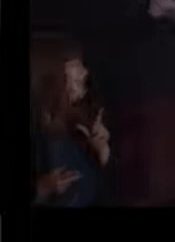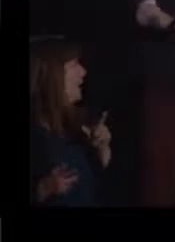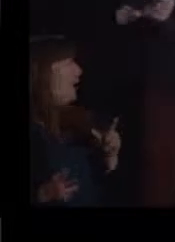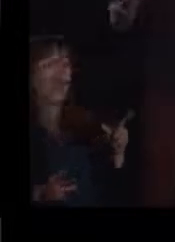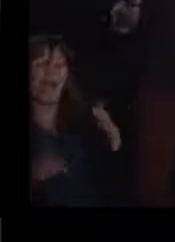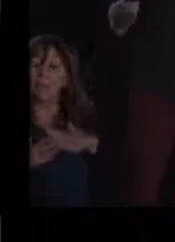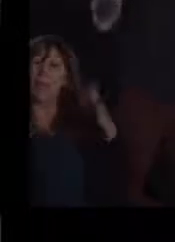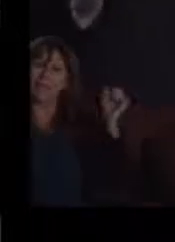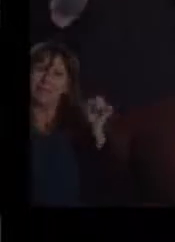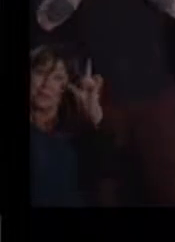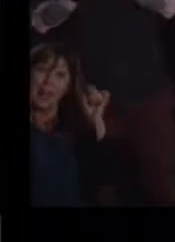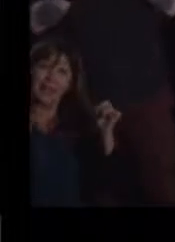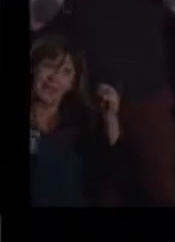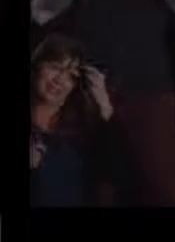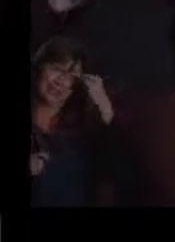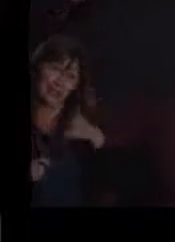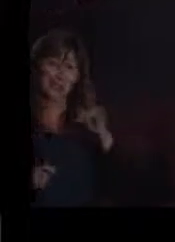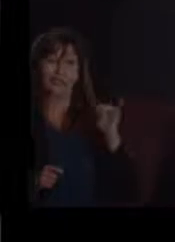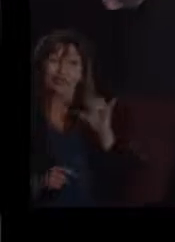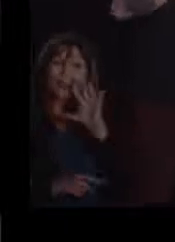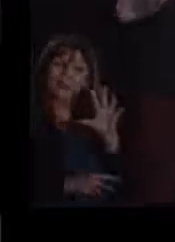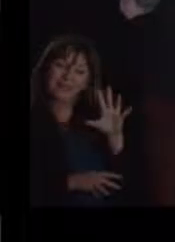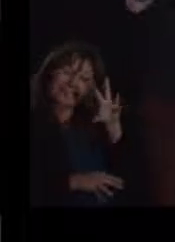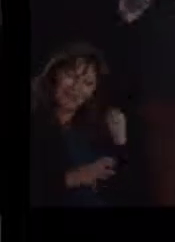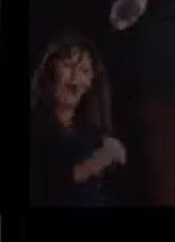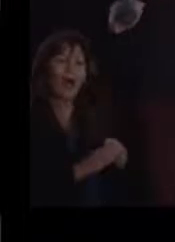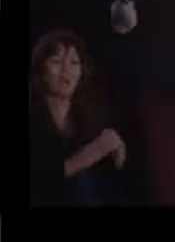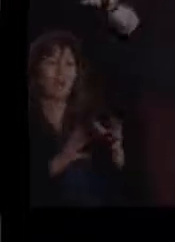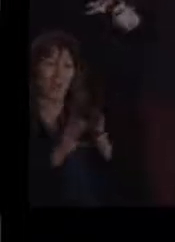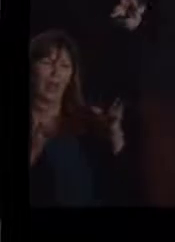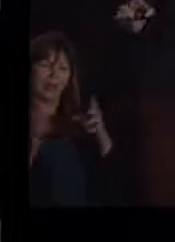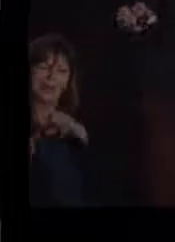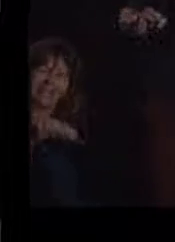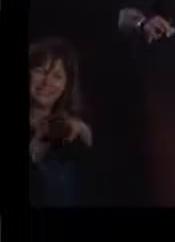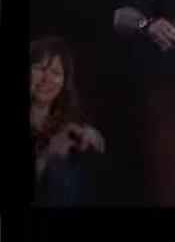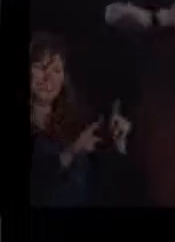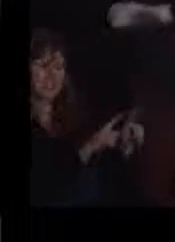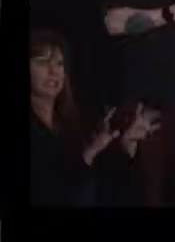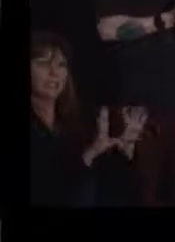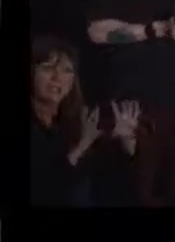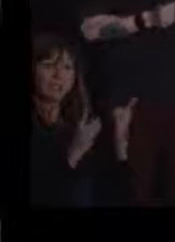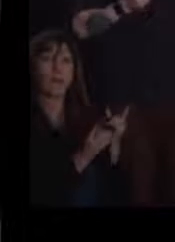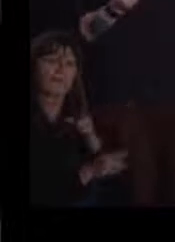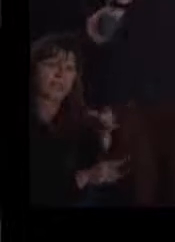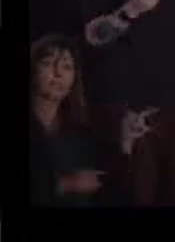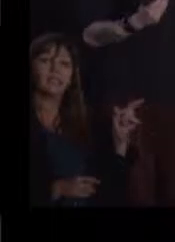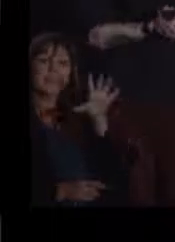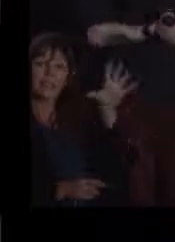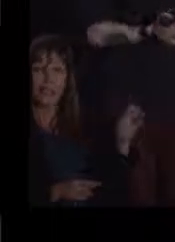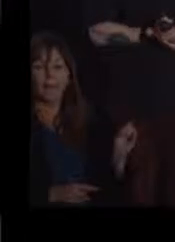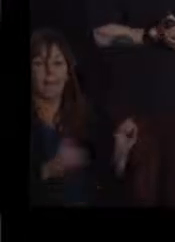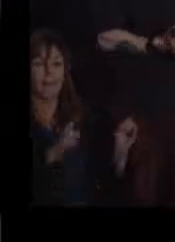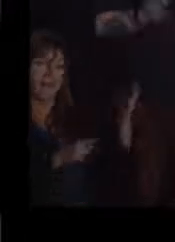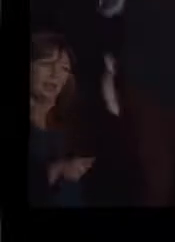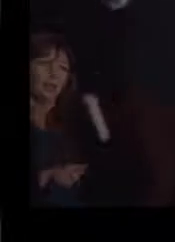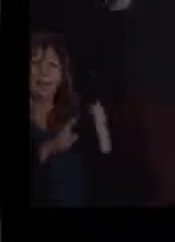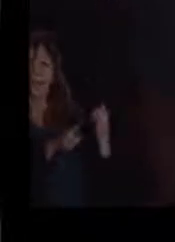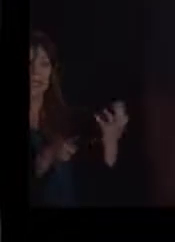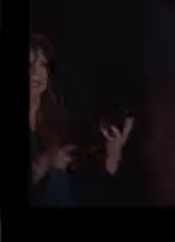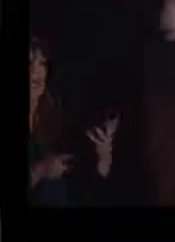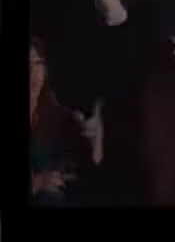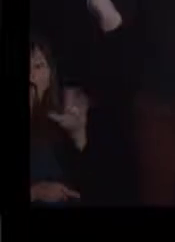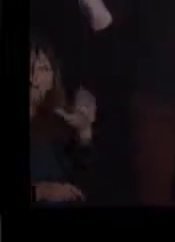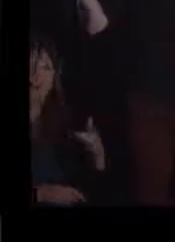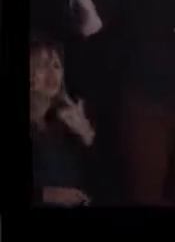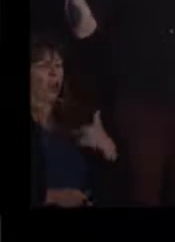my utter delight and surprise, I've managed to just work with lots of different types of departments there, because I've sort of not shied away from